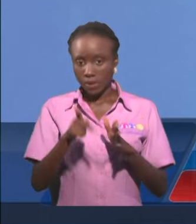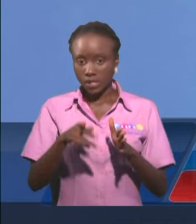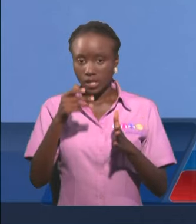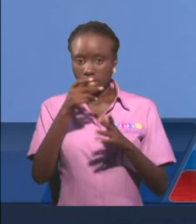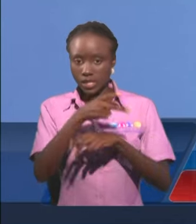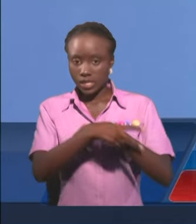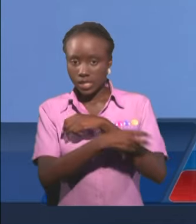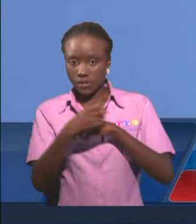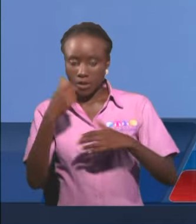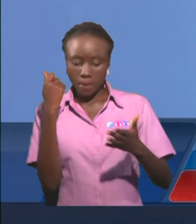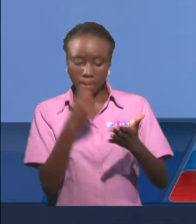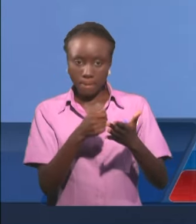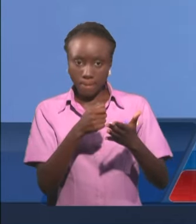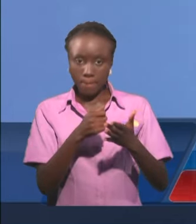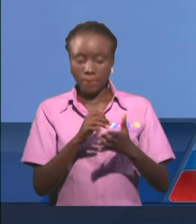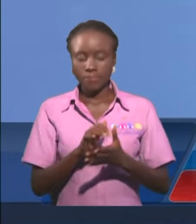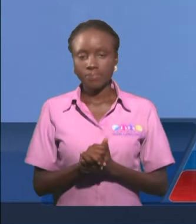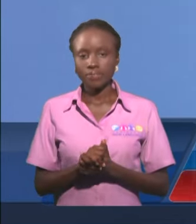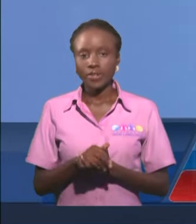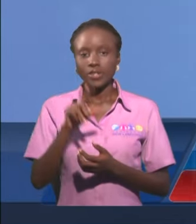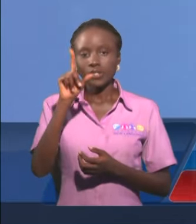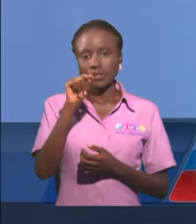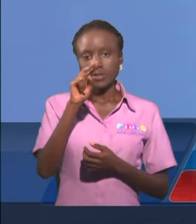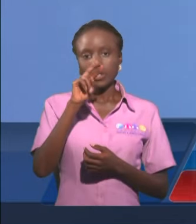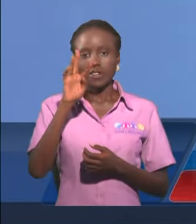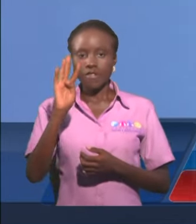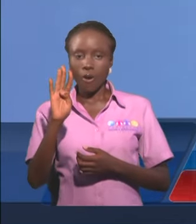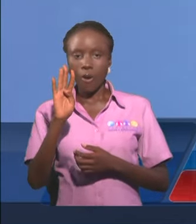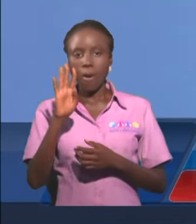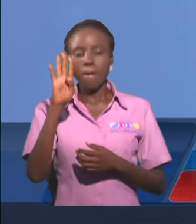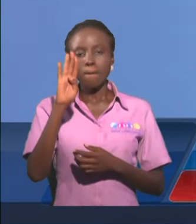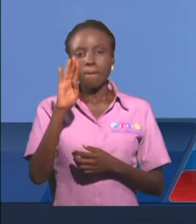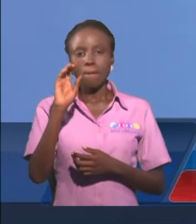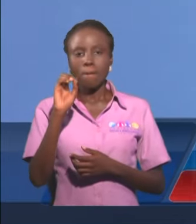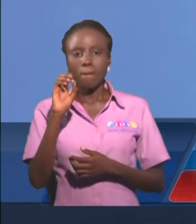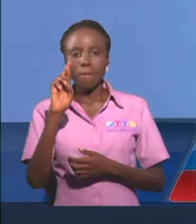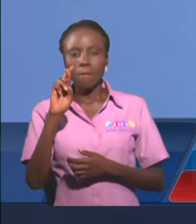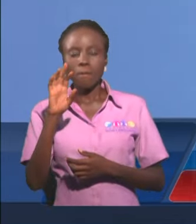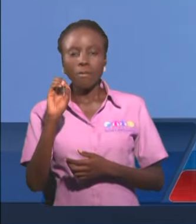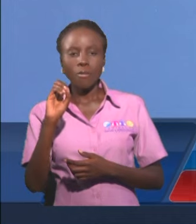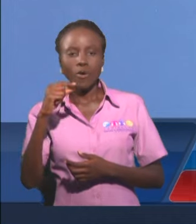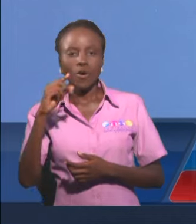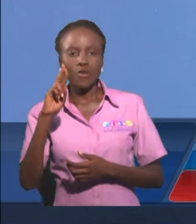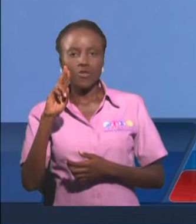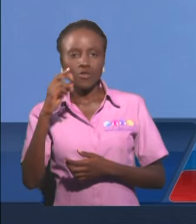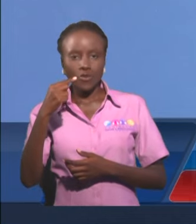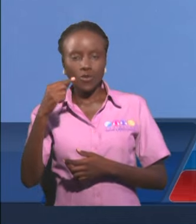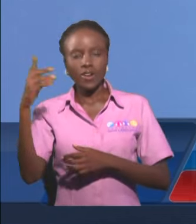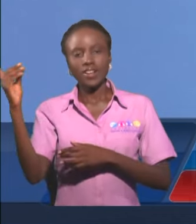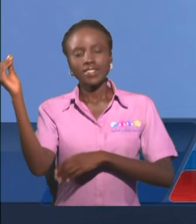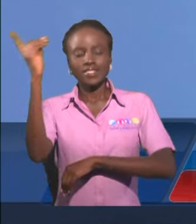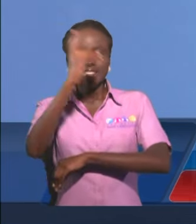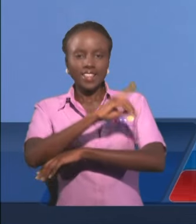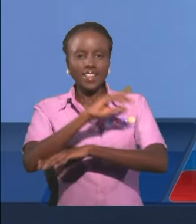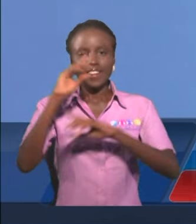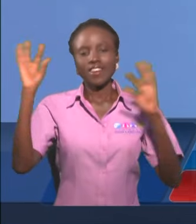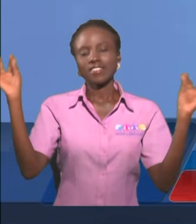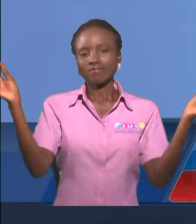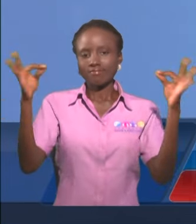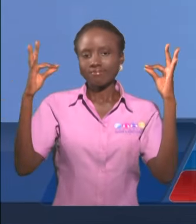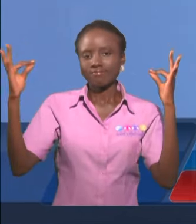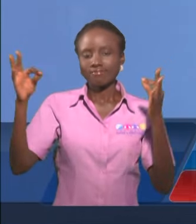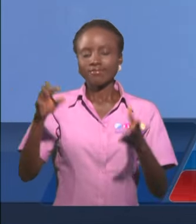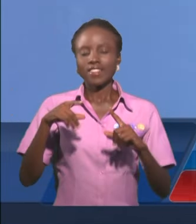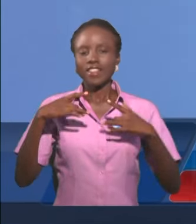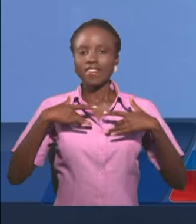The 2024 Point Fortin Borough Day celebrations remain in full swing. The Borough Corporation is hosting a series of events leading up to Point Fortin